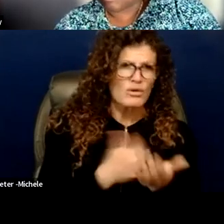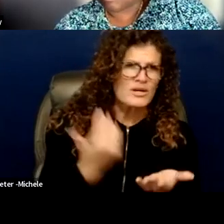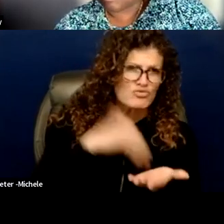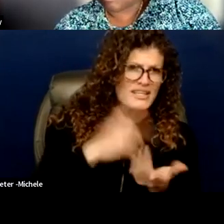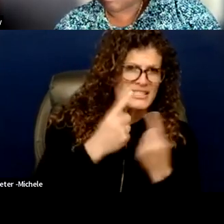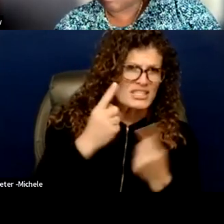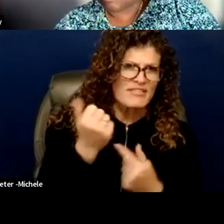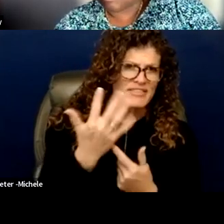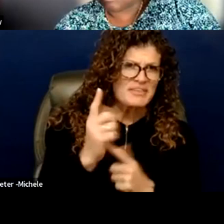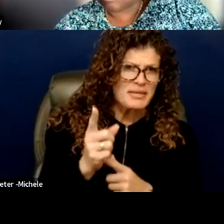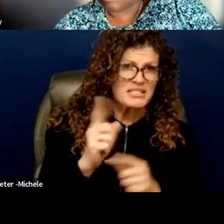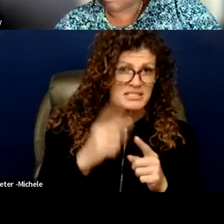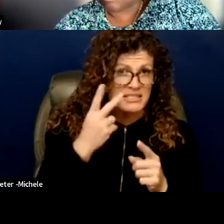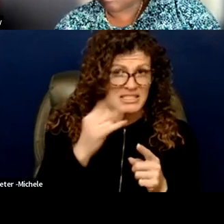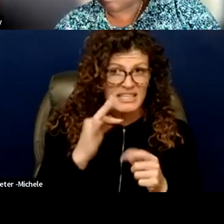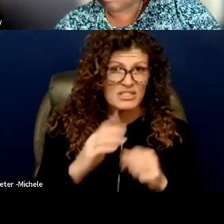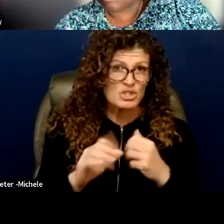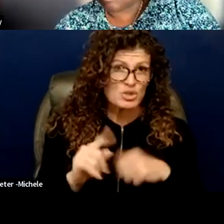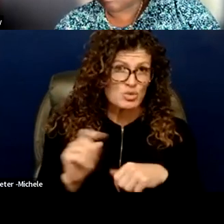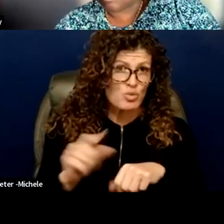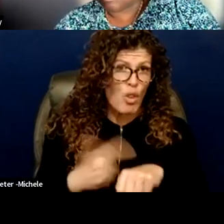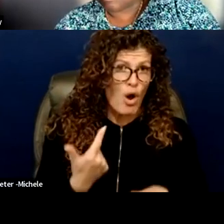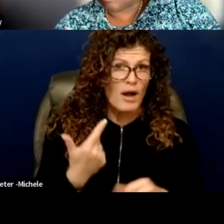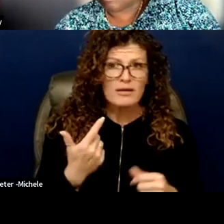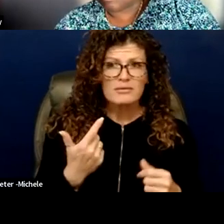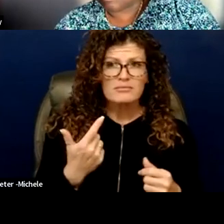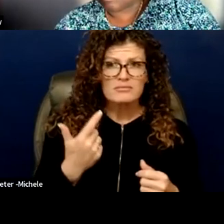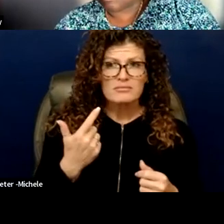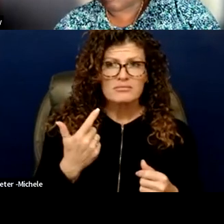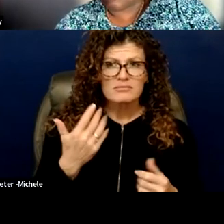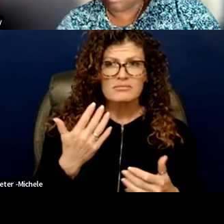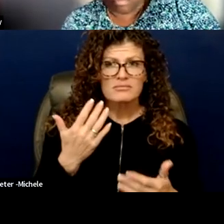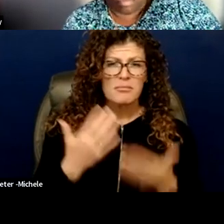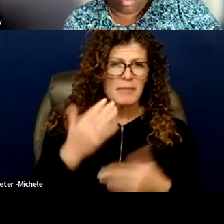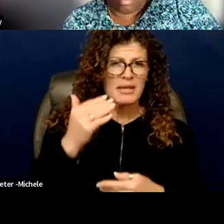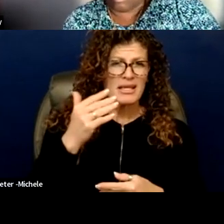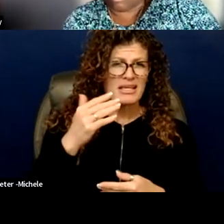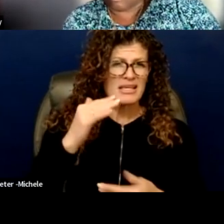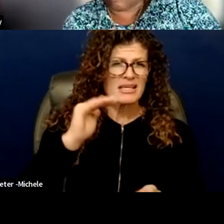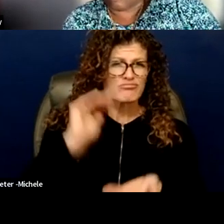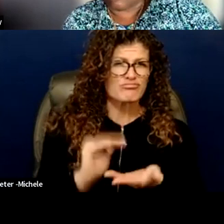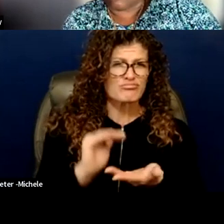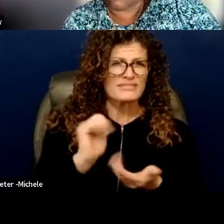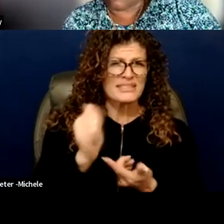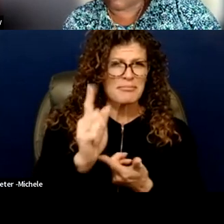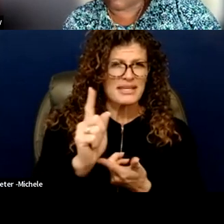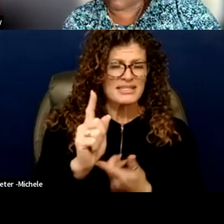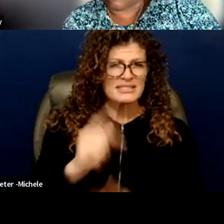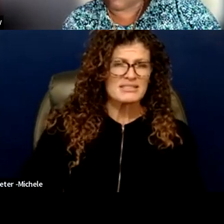minutes to see if that's too long so that we can maybe do a 10 minute and we'll consult with that to make sure